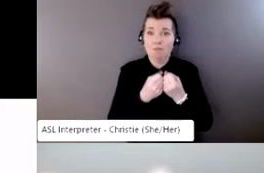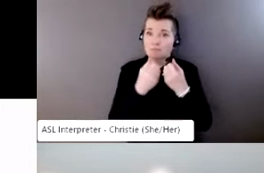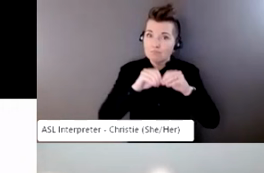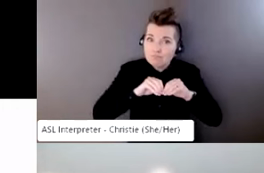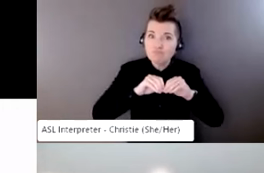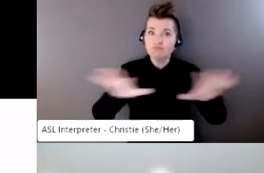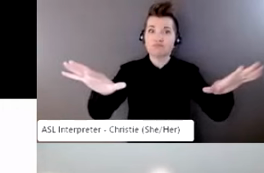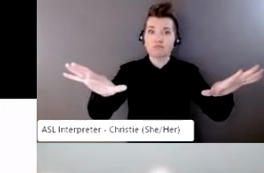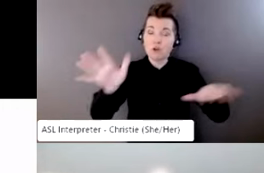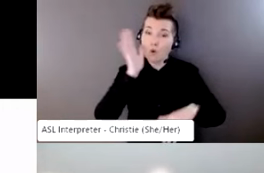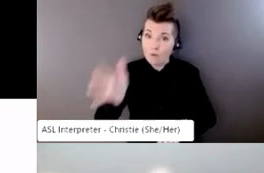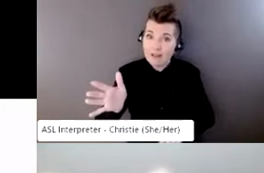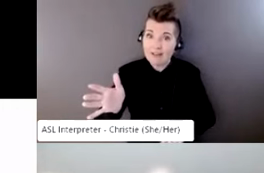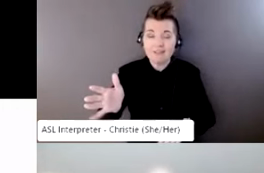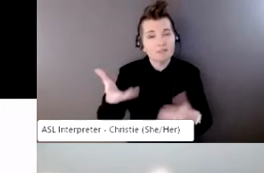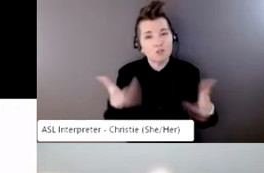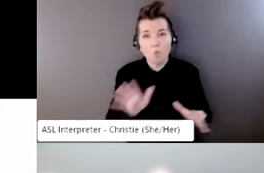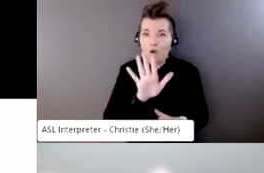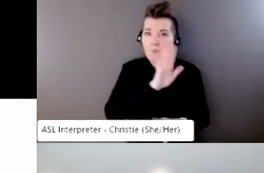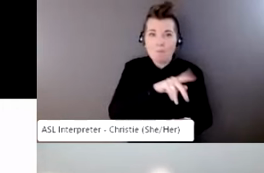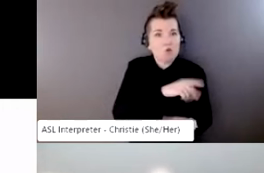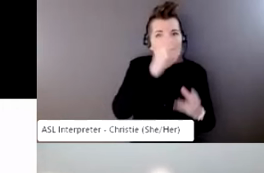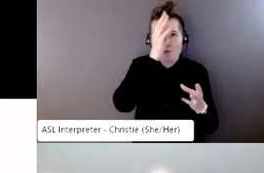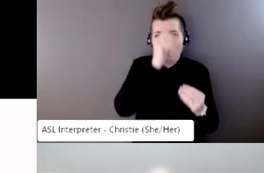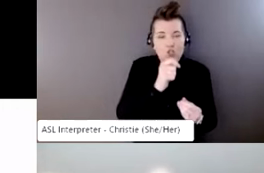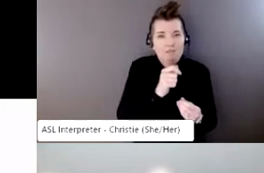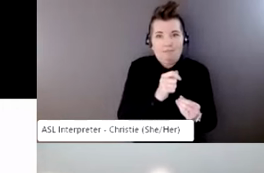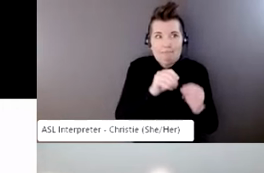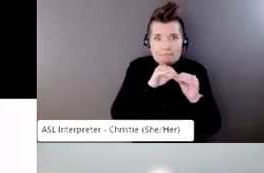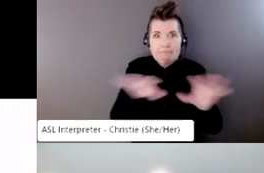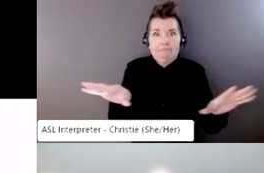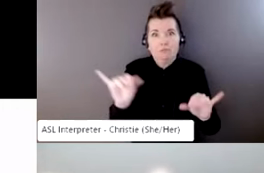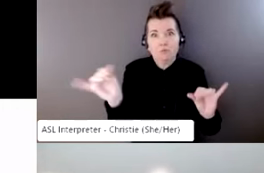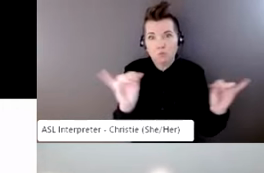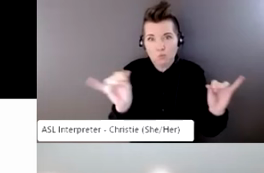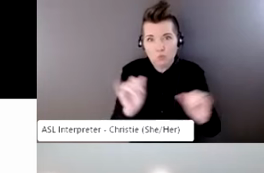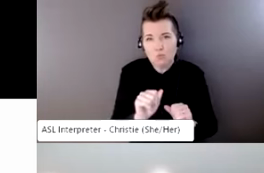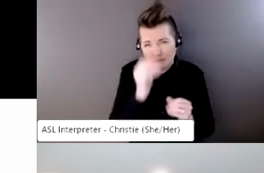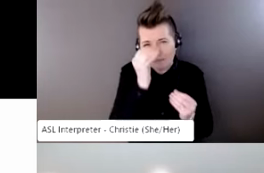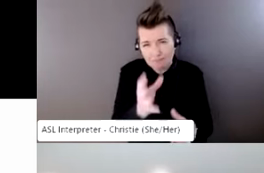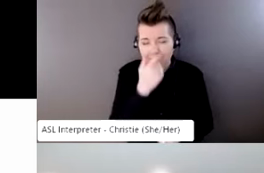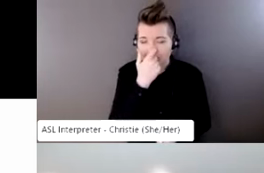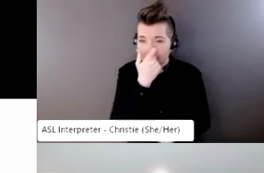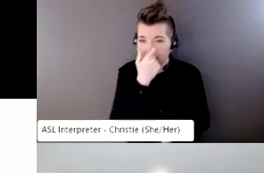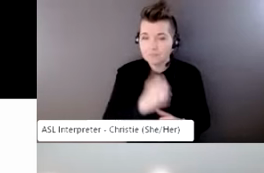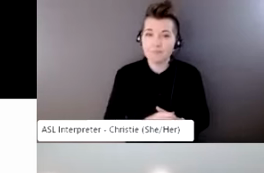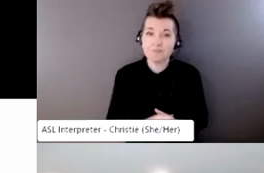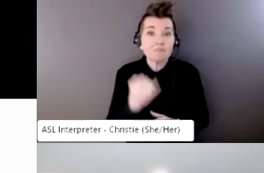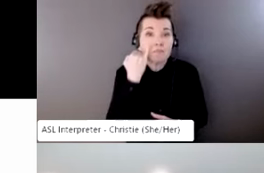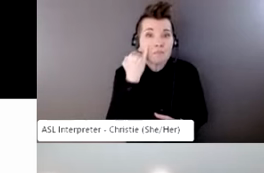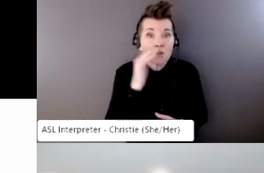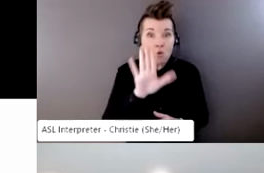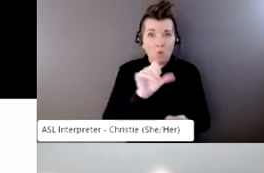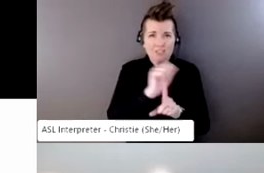sure that nothing gets out there. That is all yours. If you want to discuss specific circumstances with